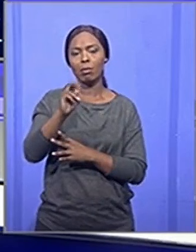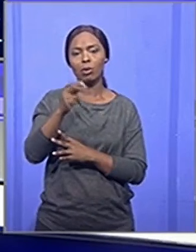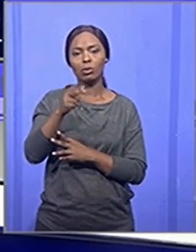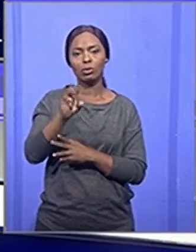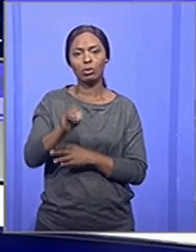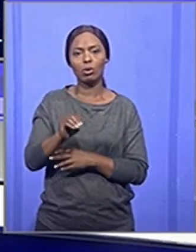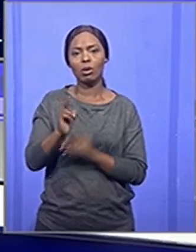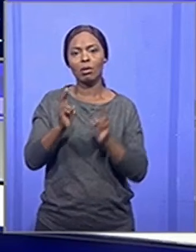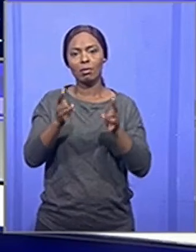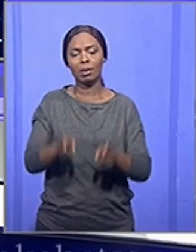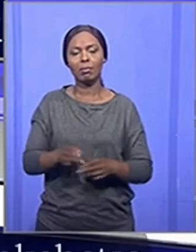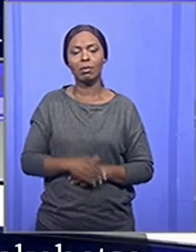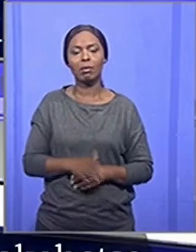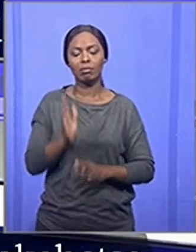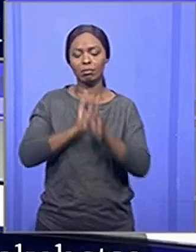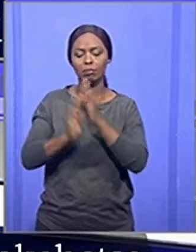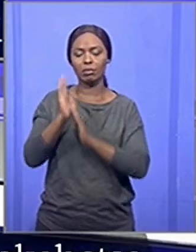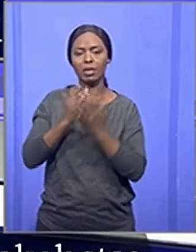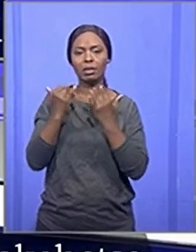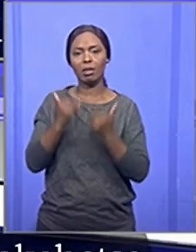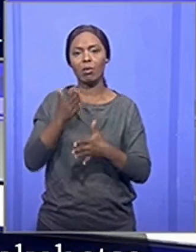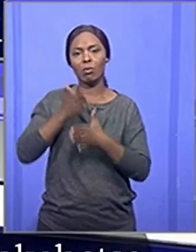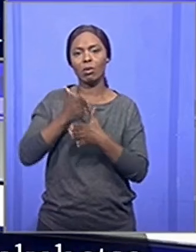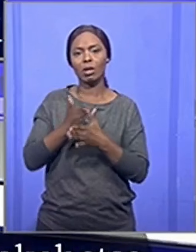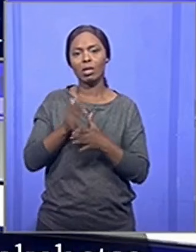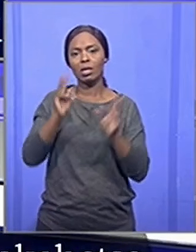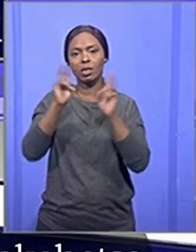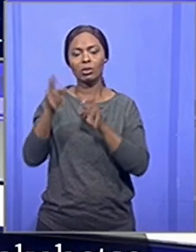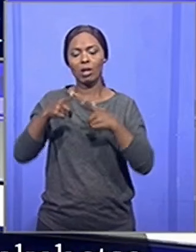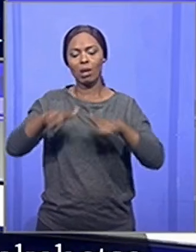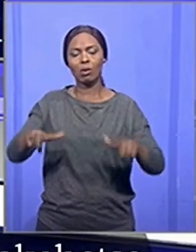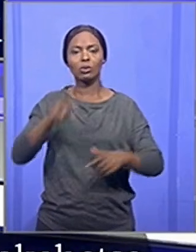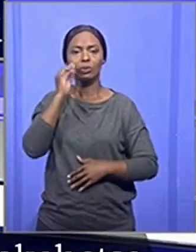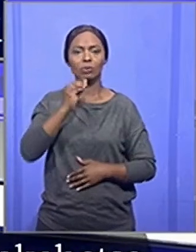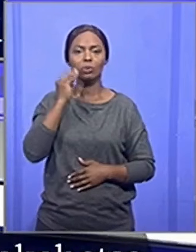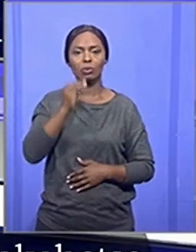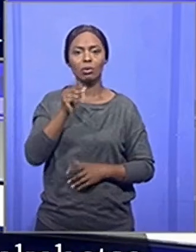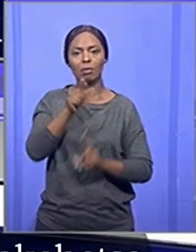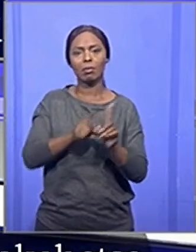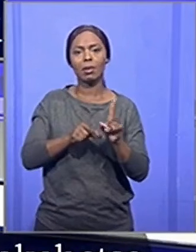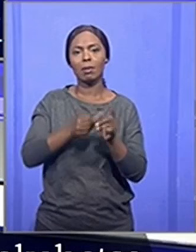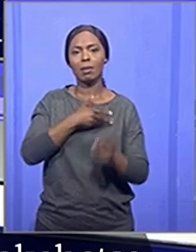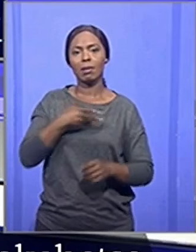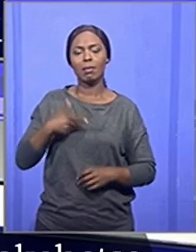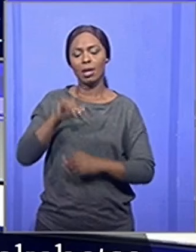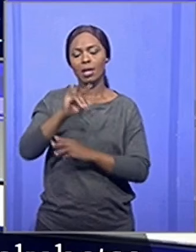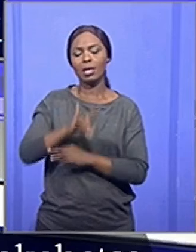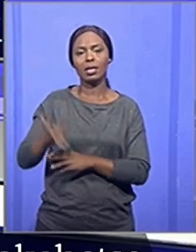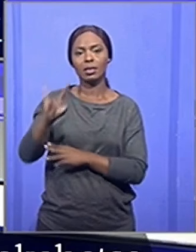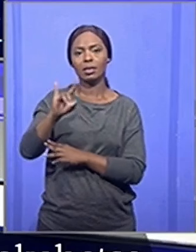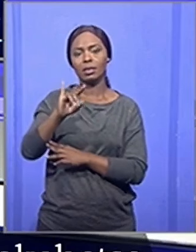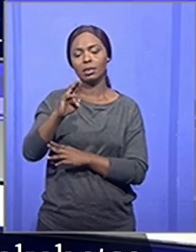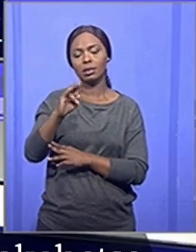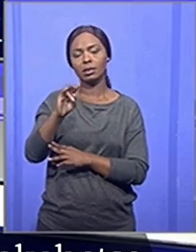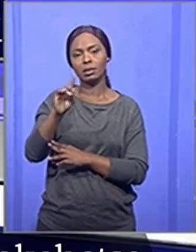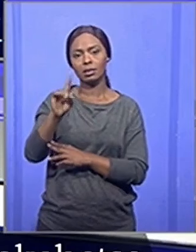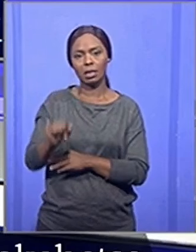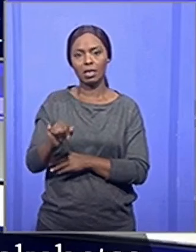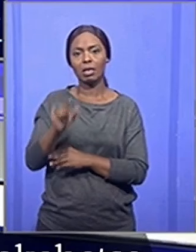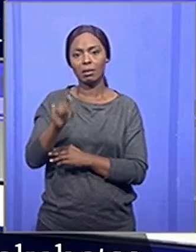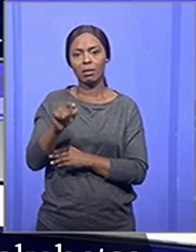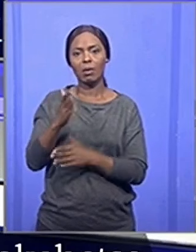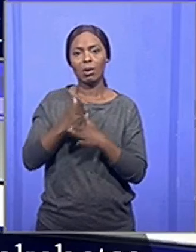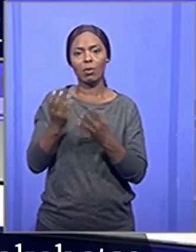ho utlwa holwanyana ka mesebetsi ya hae puo ya Sesotho. Re buisana le mme Hilda Mohale e le modulasetulo wa moifo ona ya neng a sebetsa